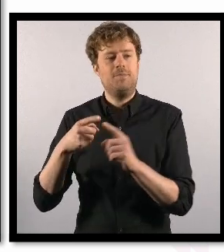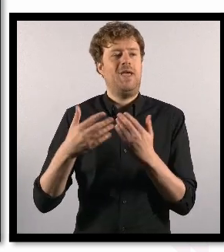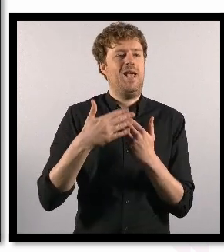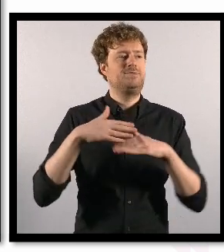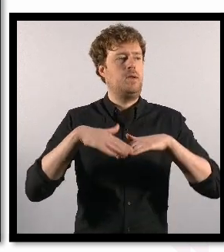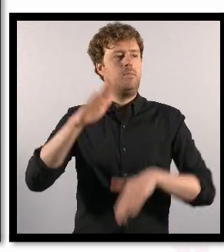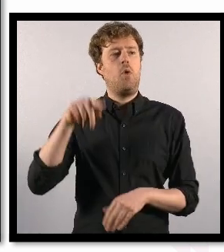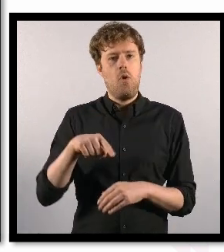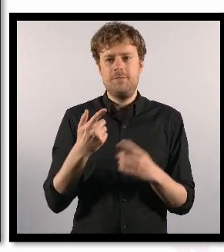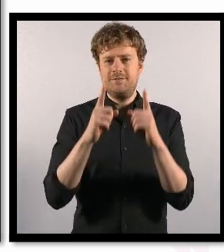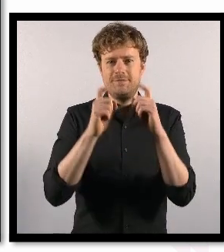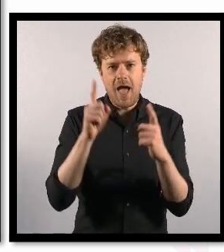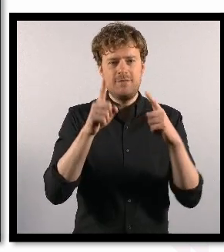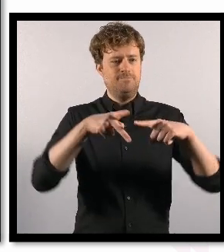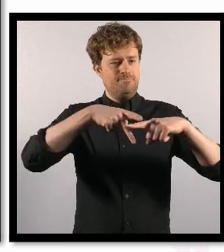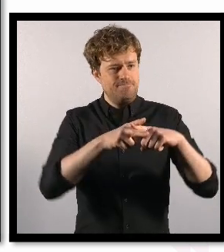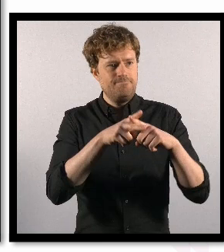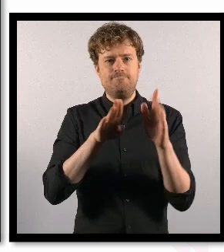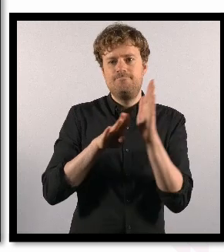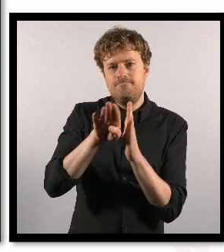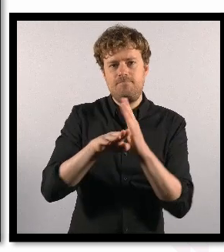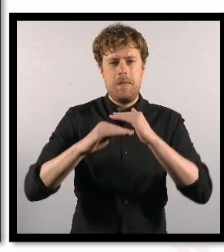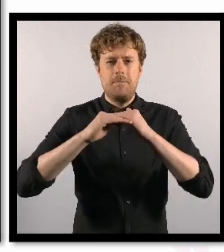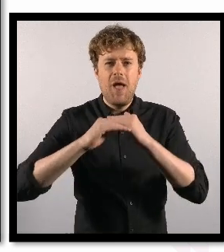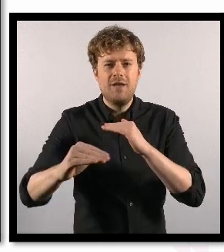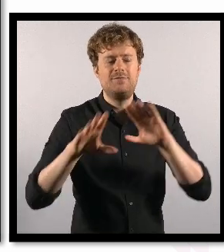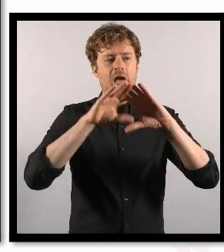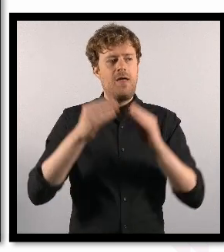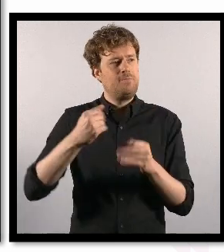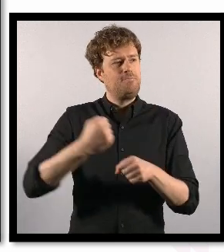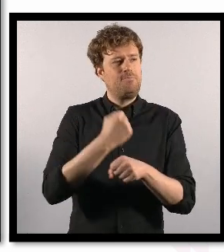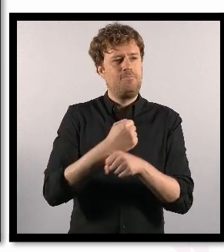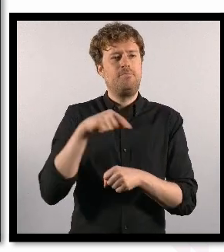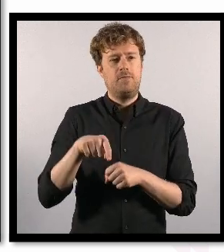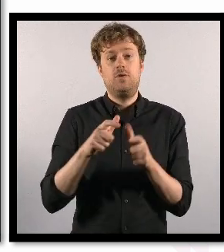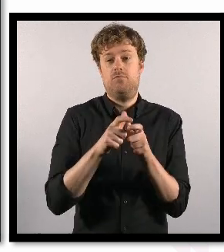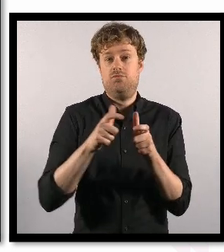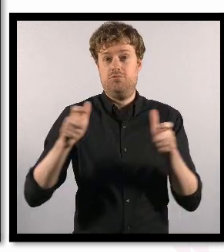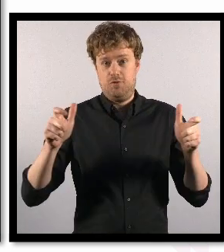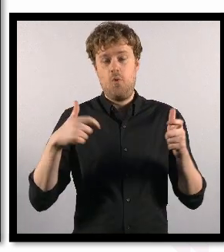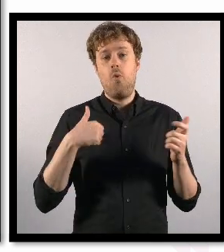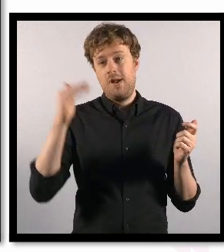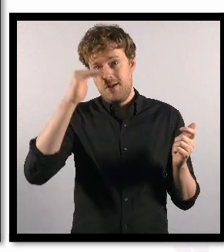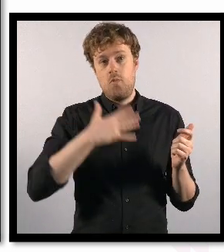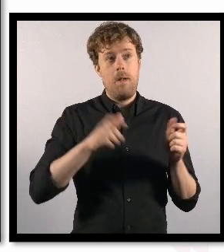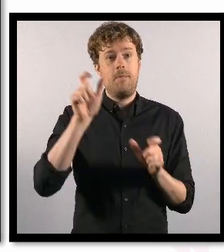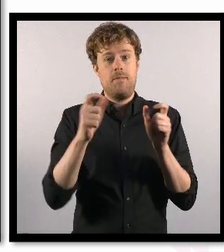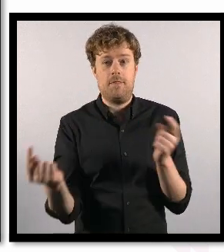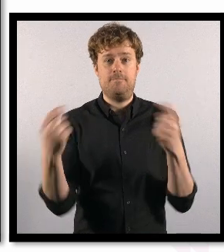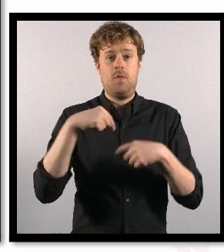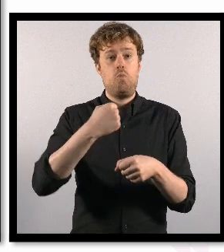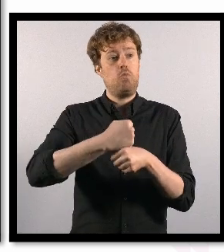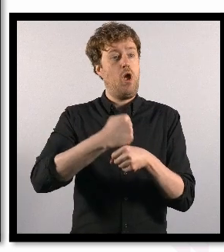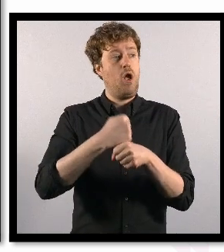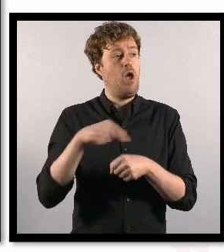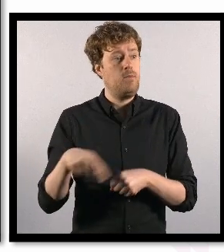that few other organizations operate at, you can get in touch with me on LinkedIn. I'd be really happy to hear from you. And finally, I just